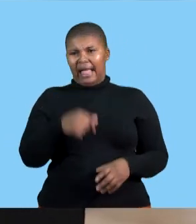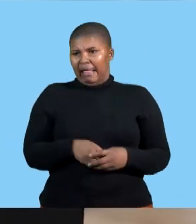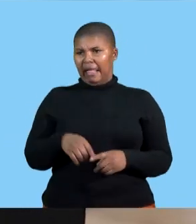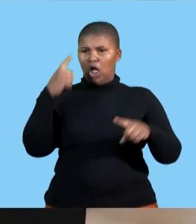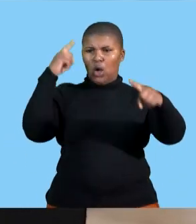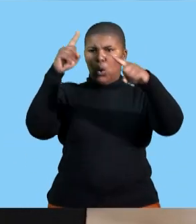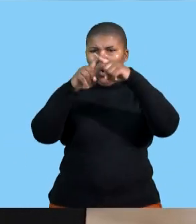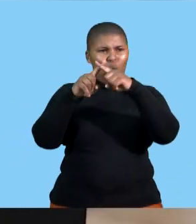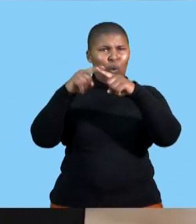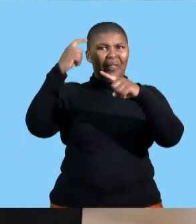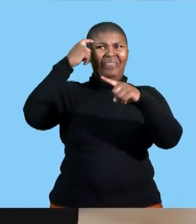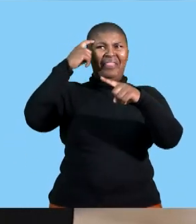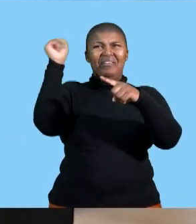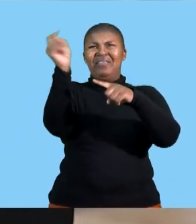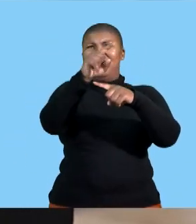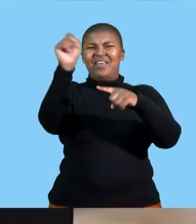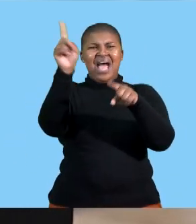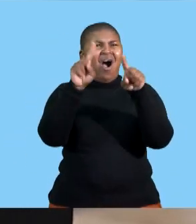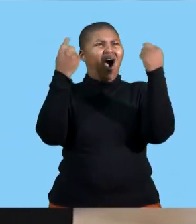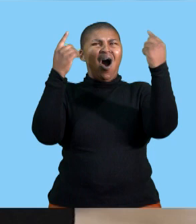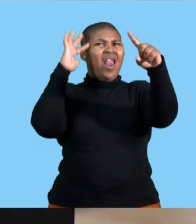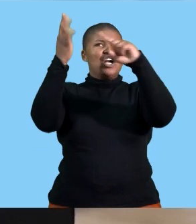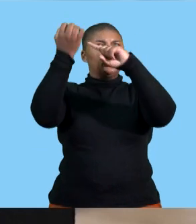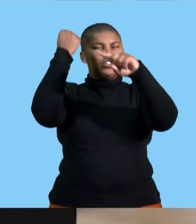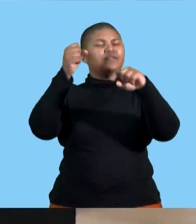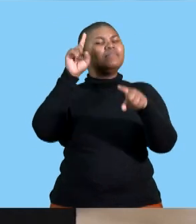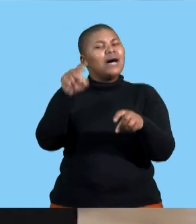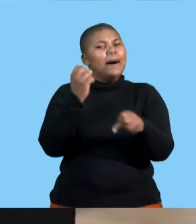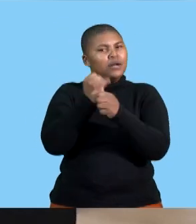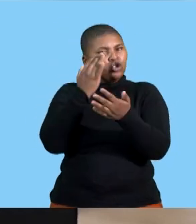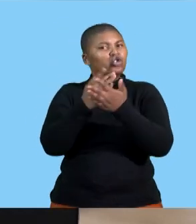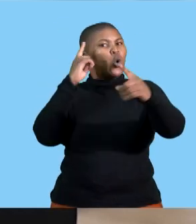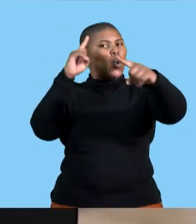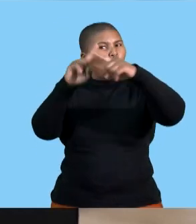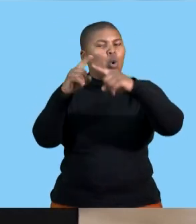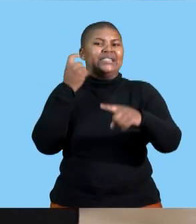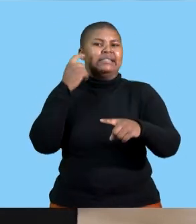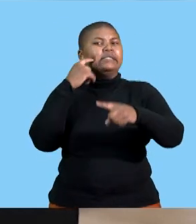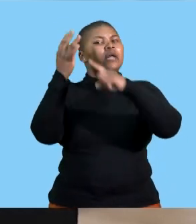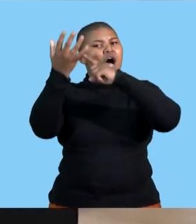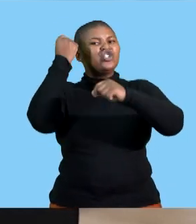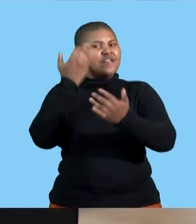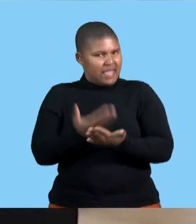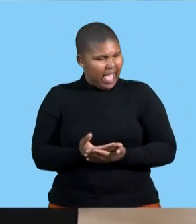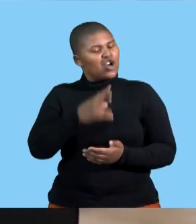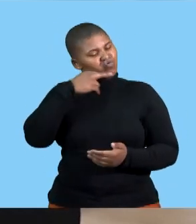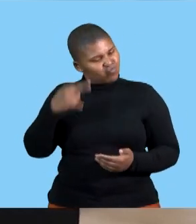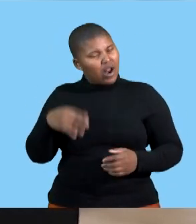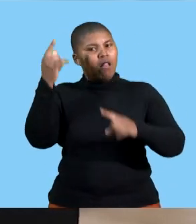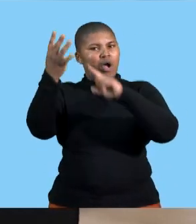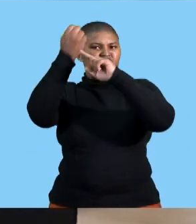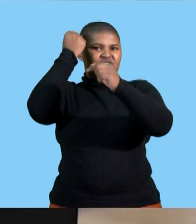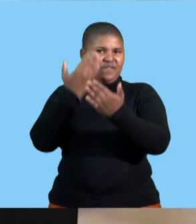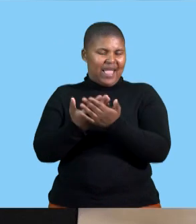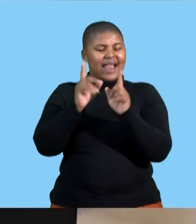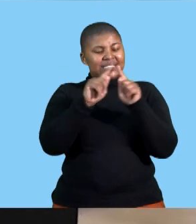to be even achievable, which are not going to be achievable at the end. So we need to set realistic goals so that people or team members